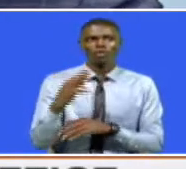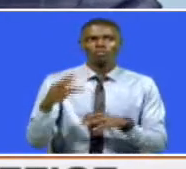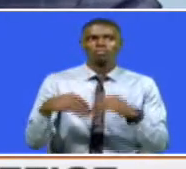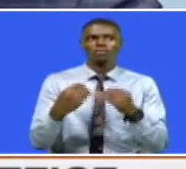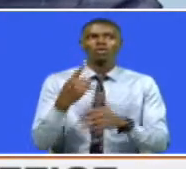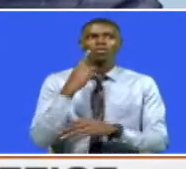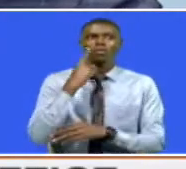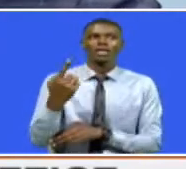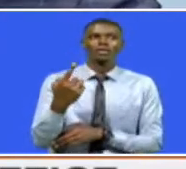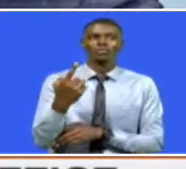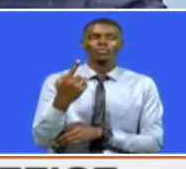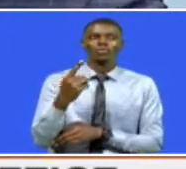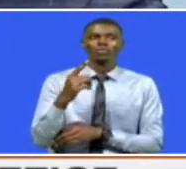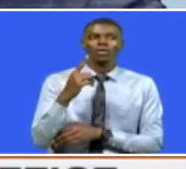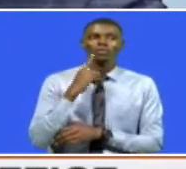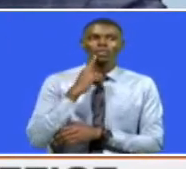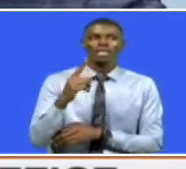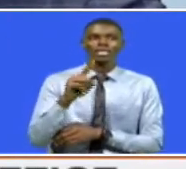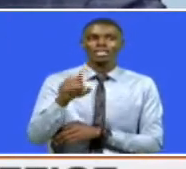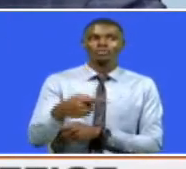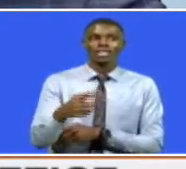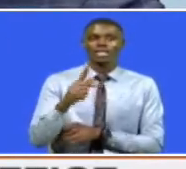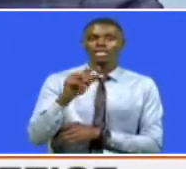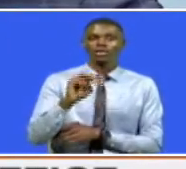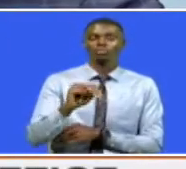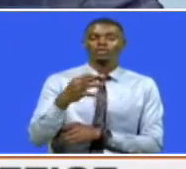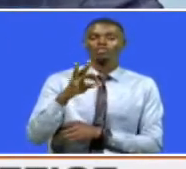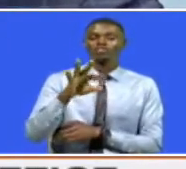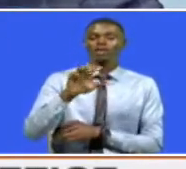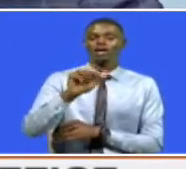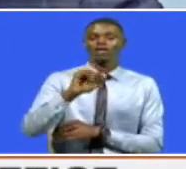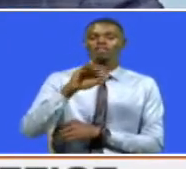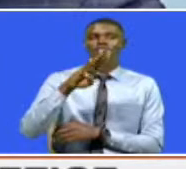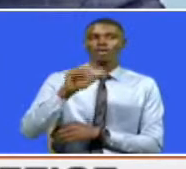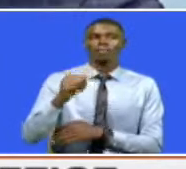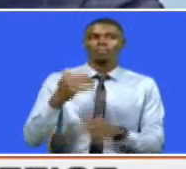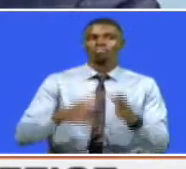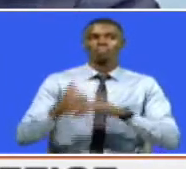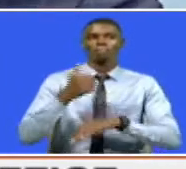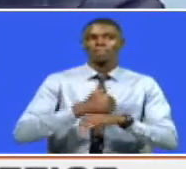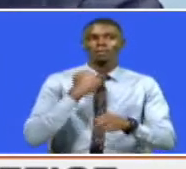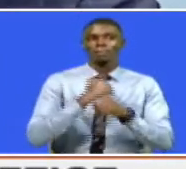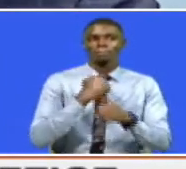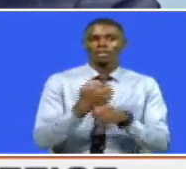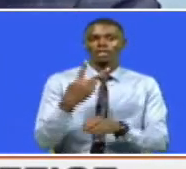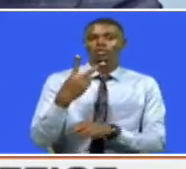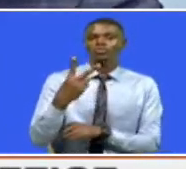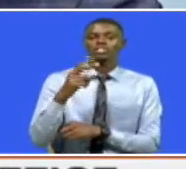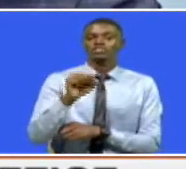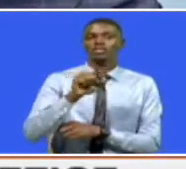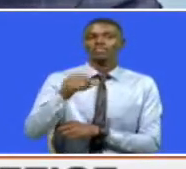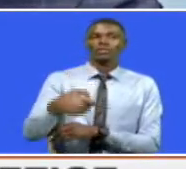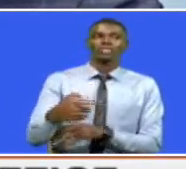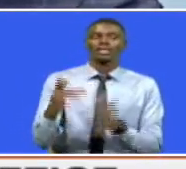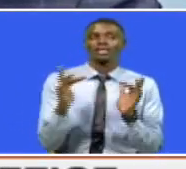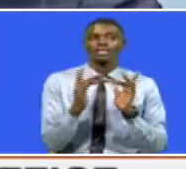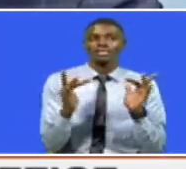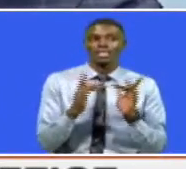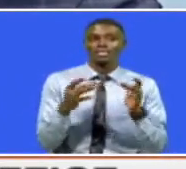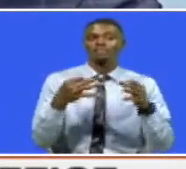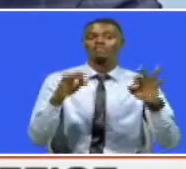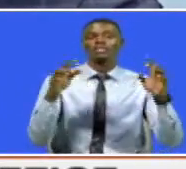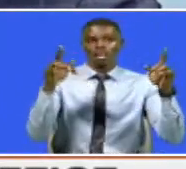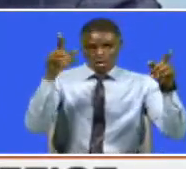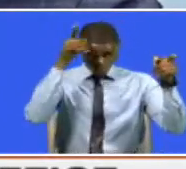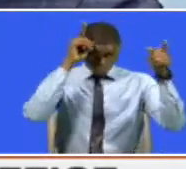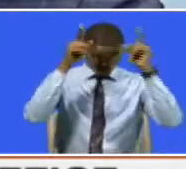the 100,000 kilometers of fiber, we are thinking of establishing and operationalizing 25,000 internet free